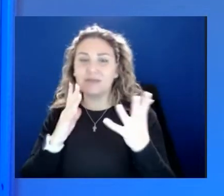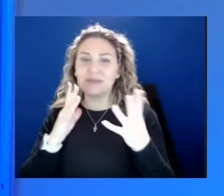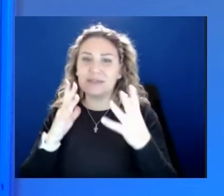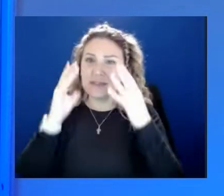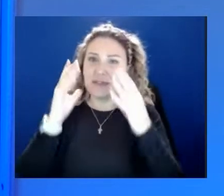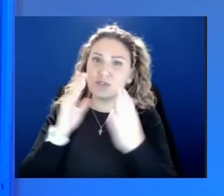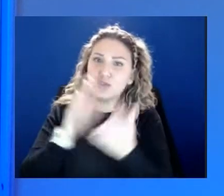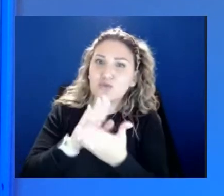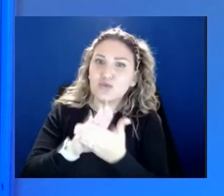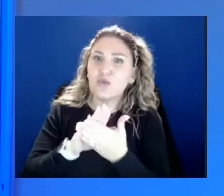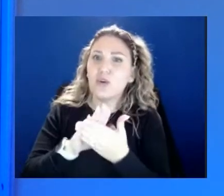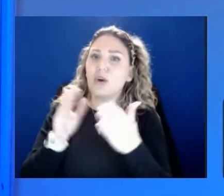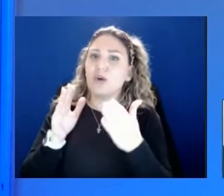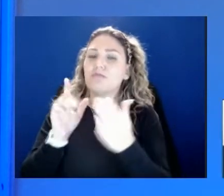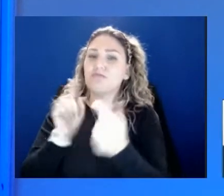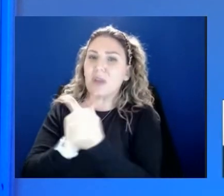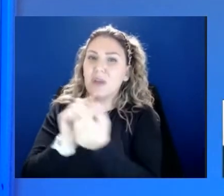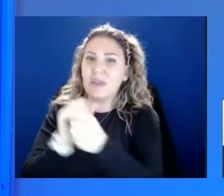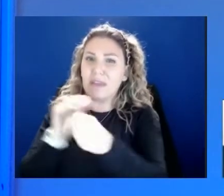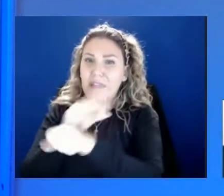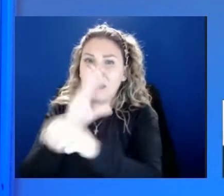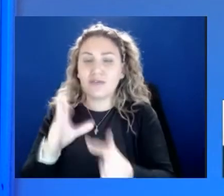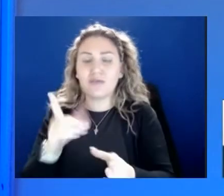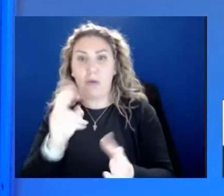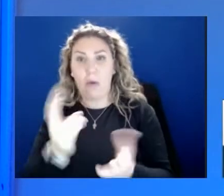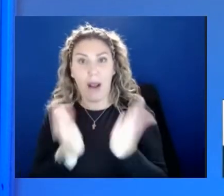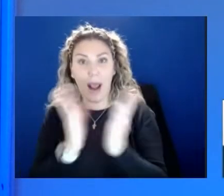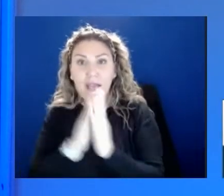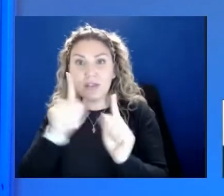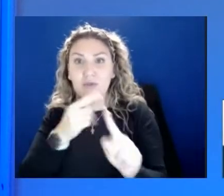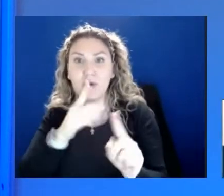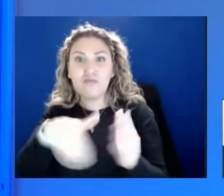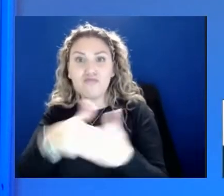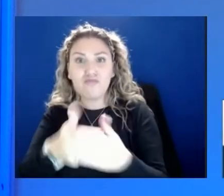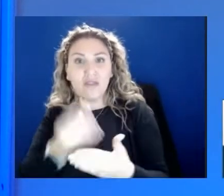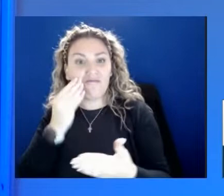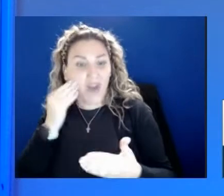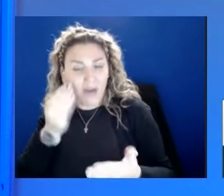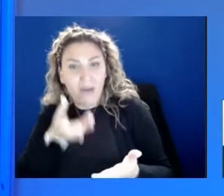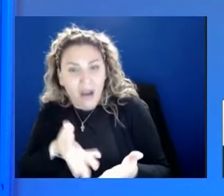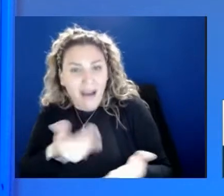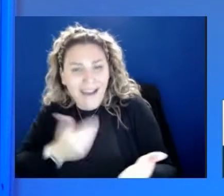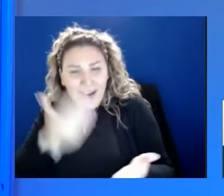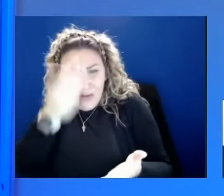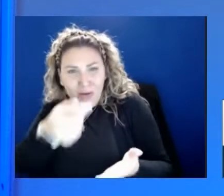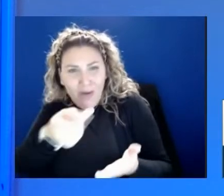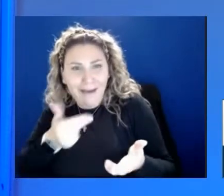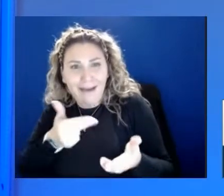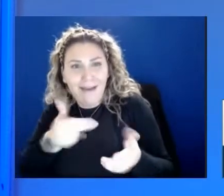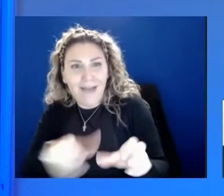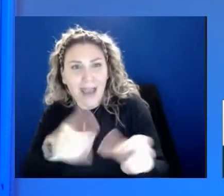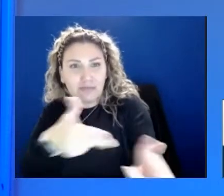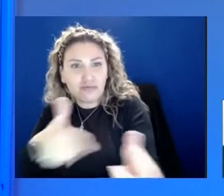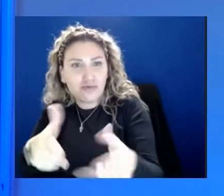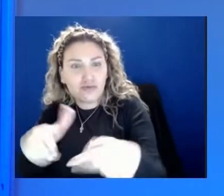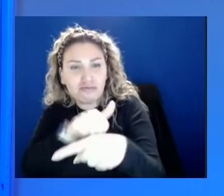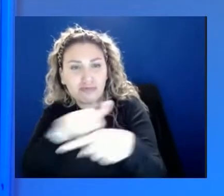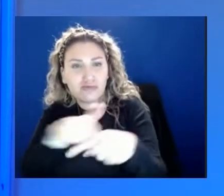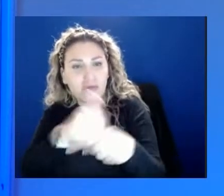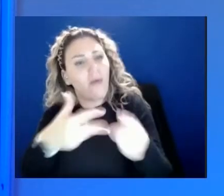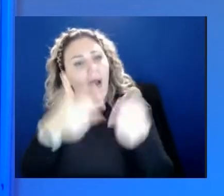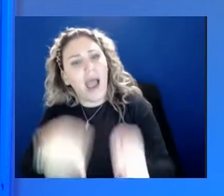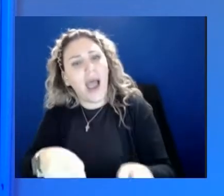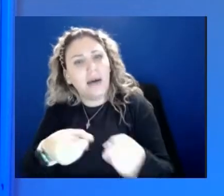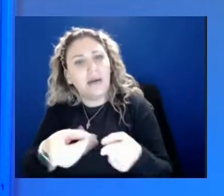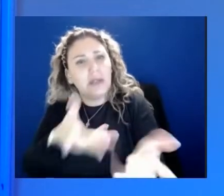then ask about it when they get home, and hopefully you can sort of take the conversation you had the night before to sort of be